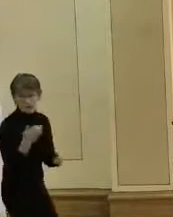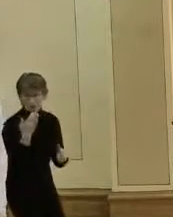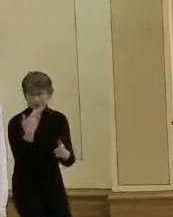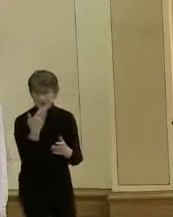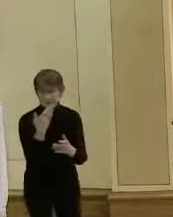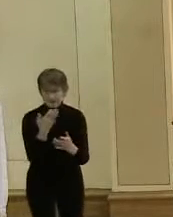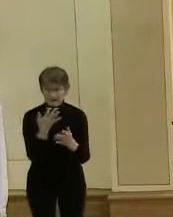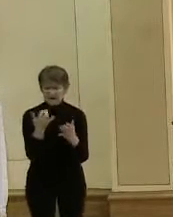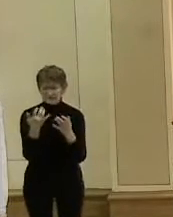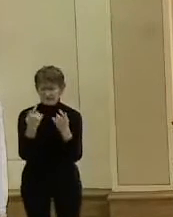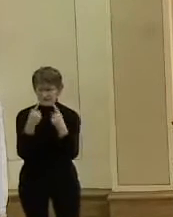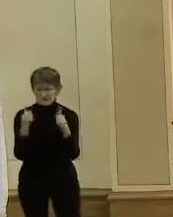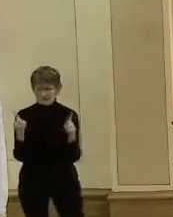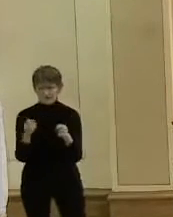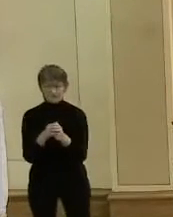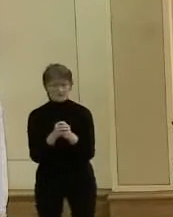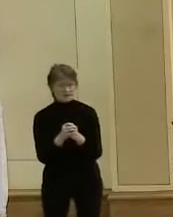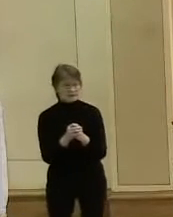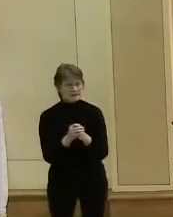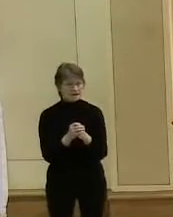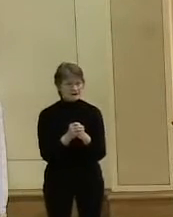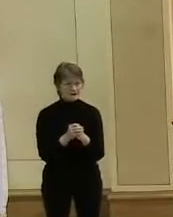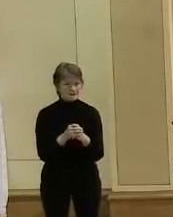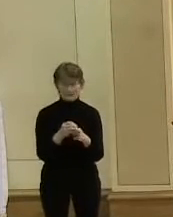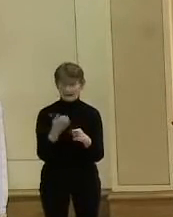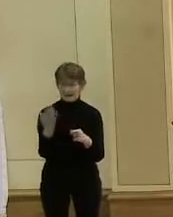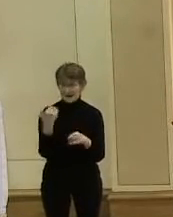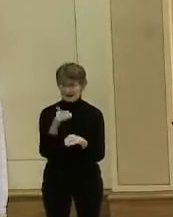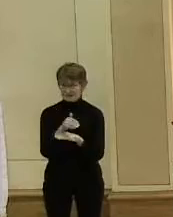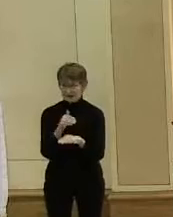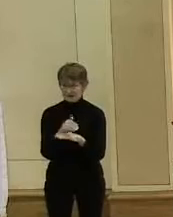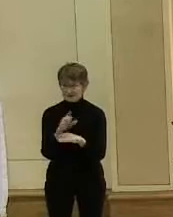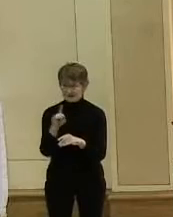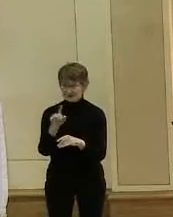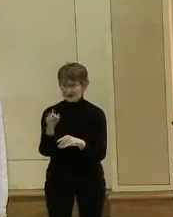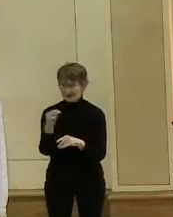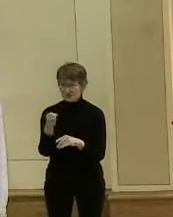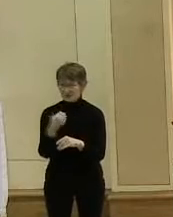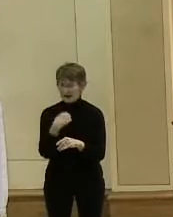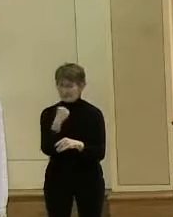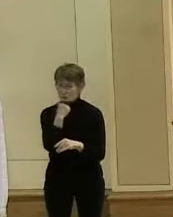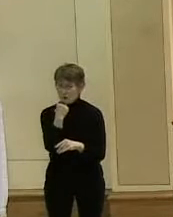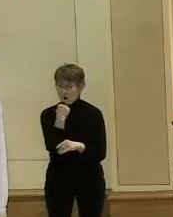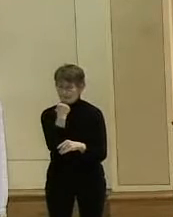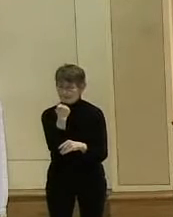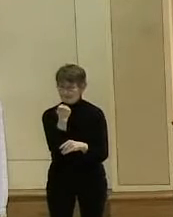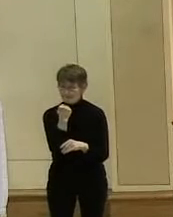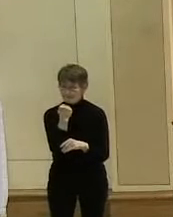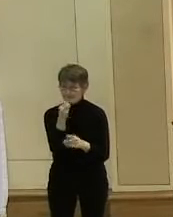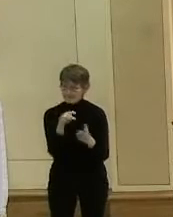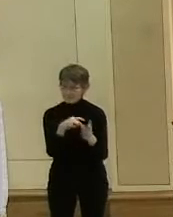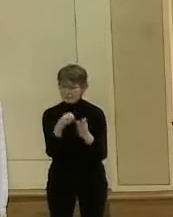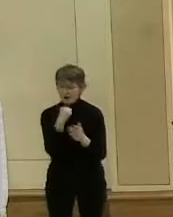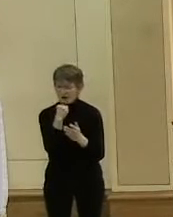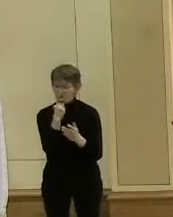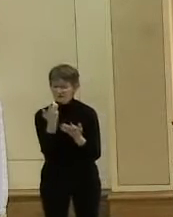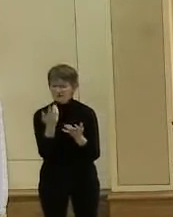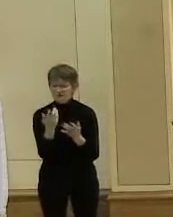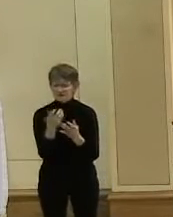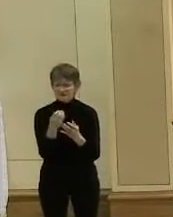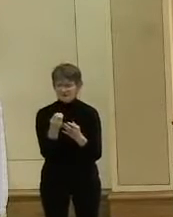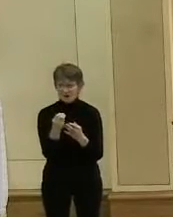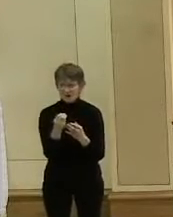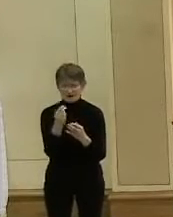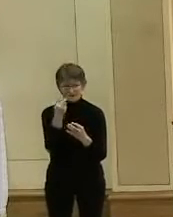here after prom night. They were up till 3 o'clock in the morning, so to be able to survive